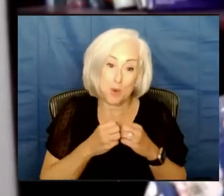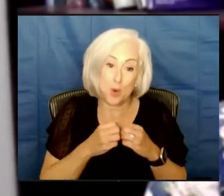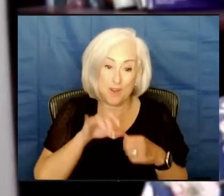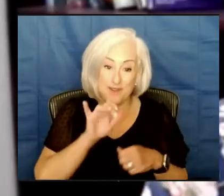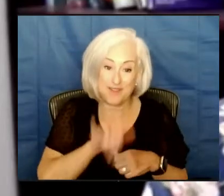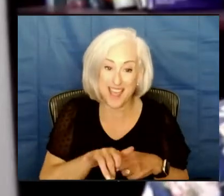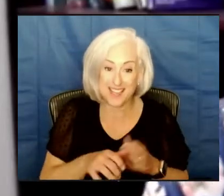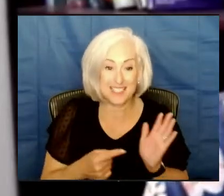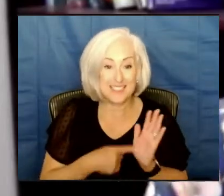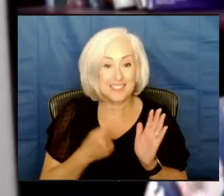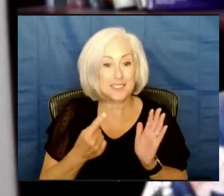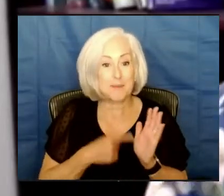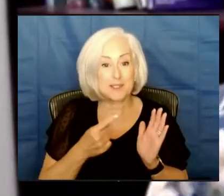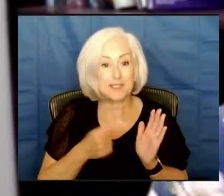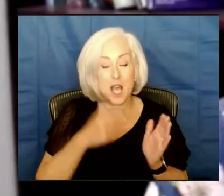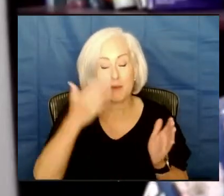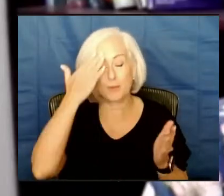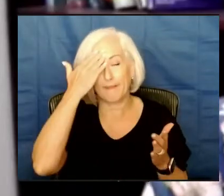get forgotten